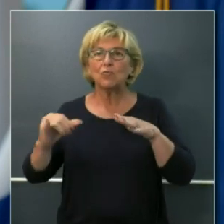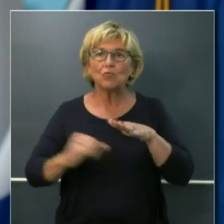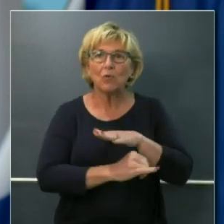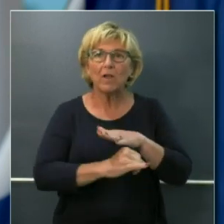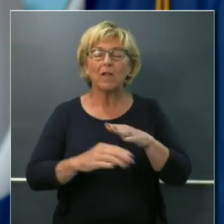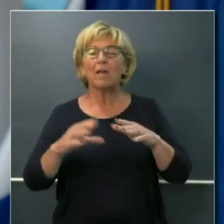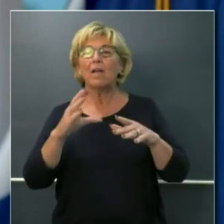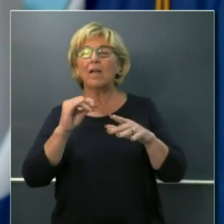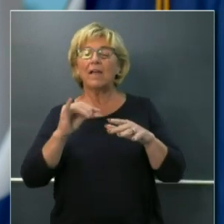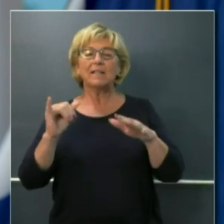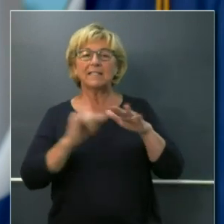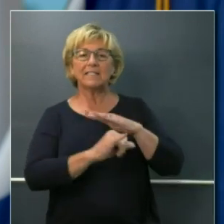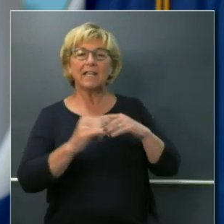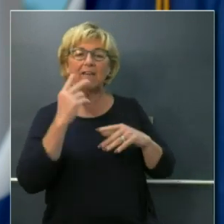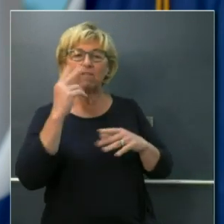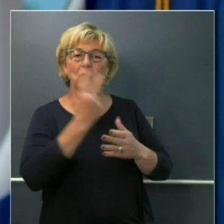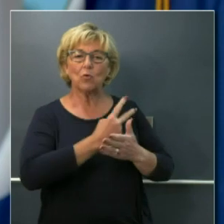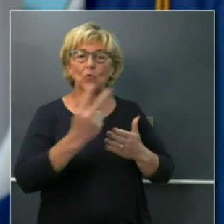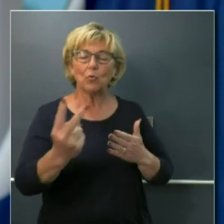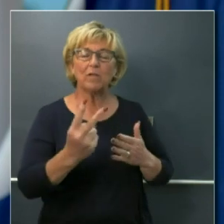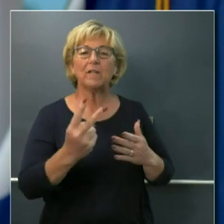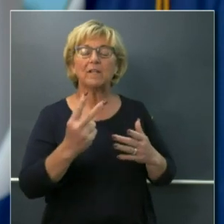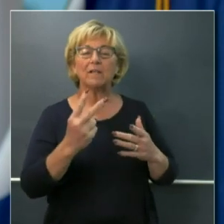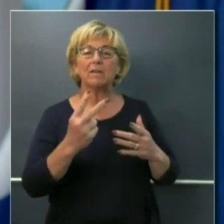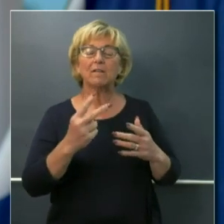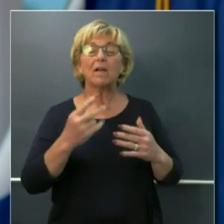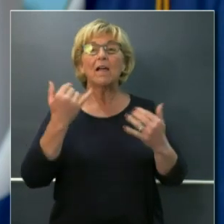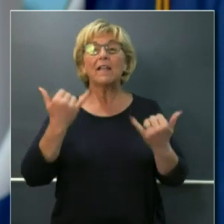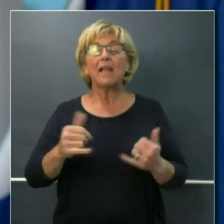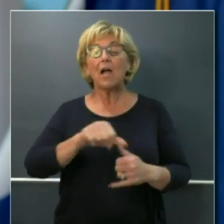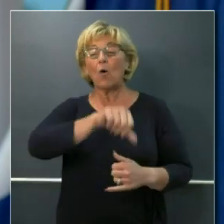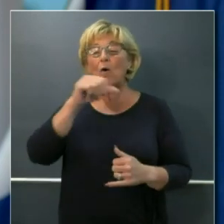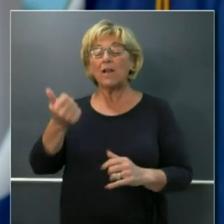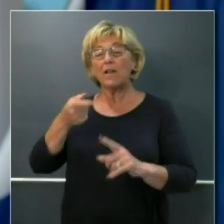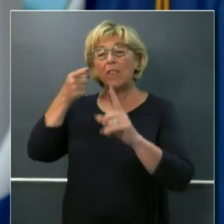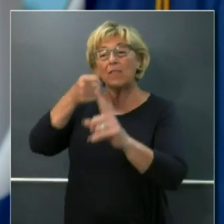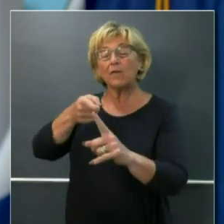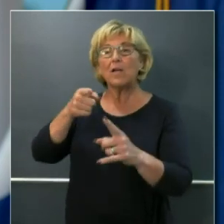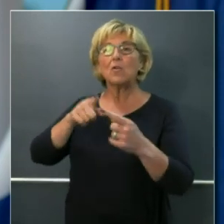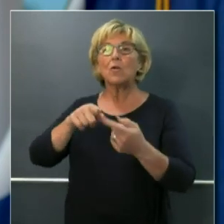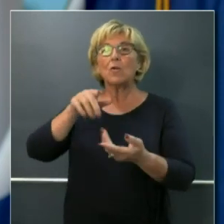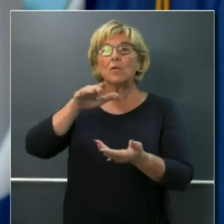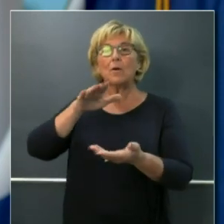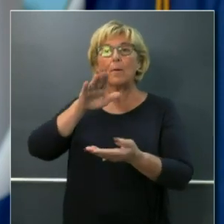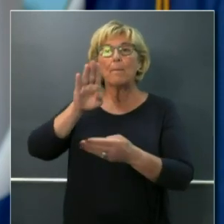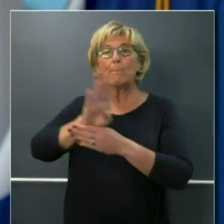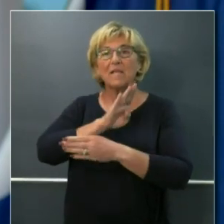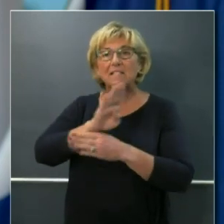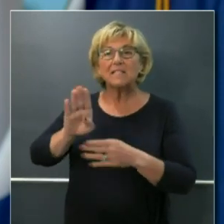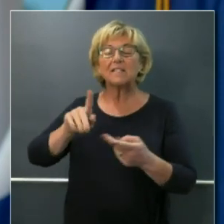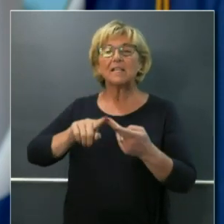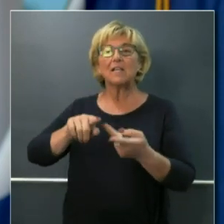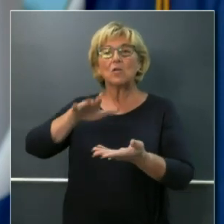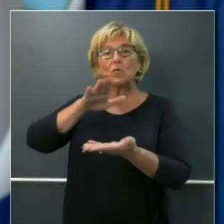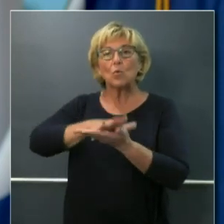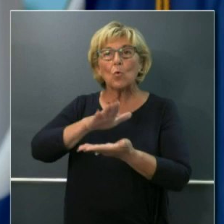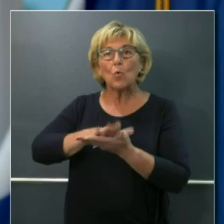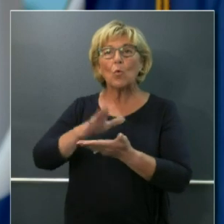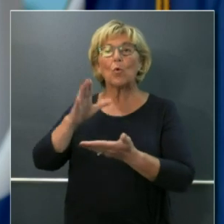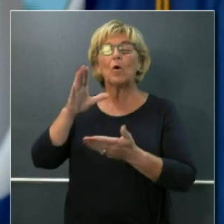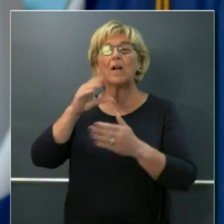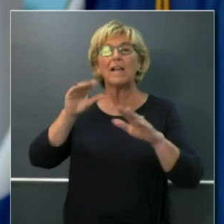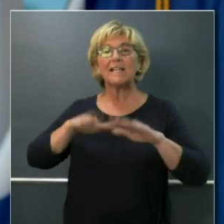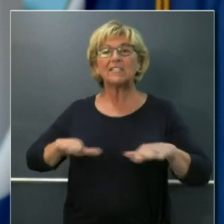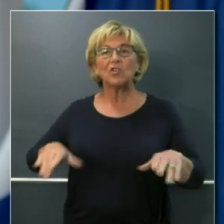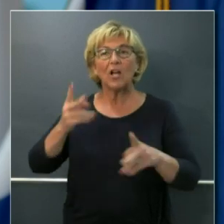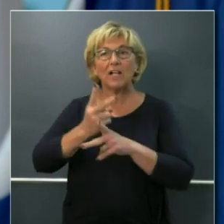Today, I want to update you on another indicator, and that's specific to businesses, schools, and child care facilities. But